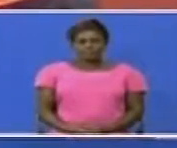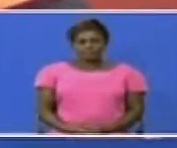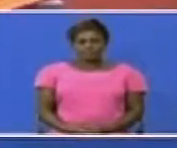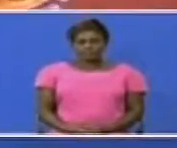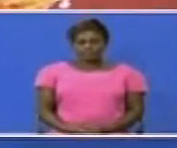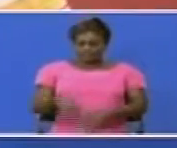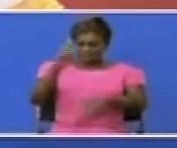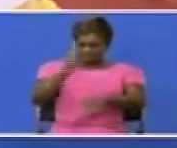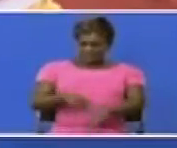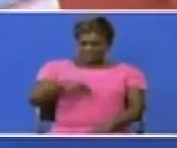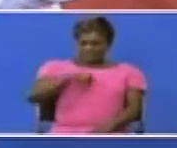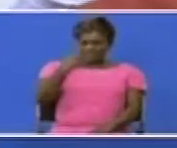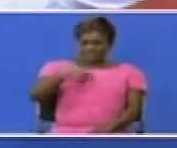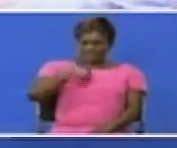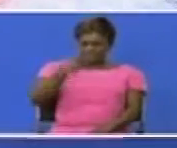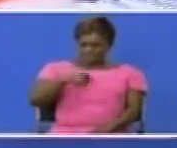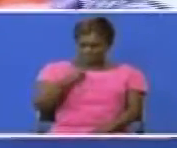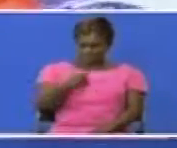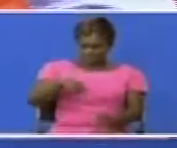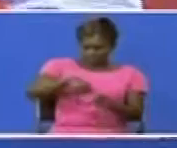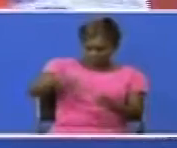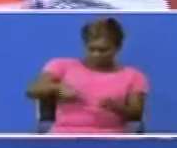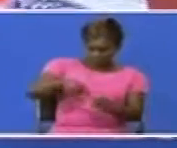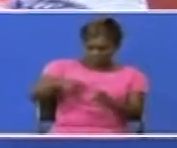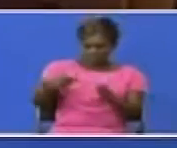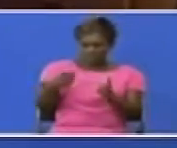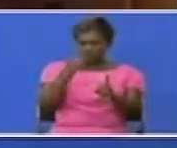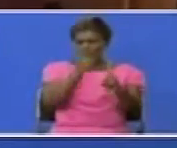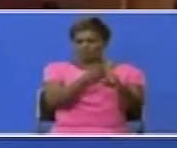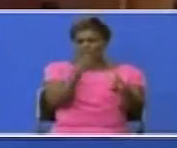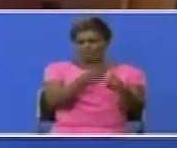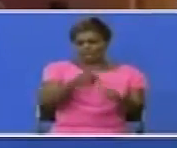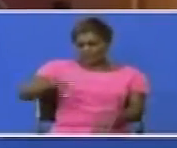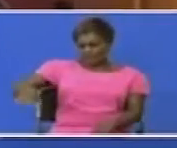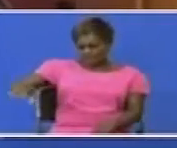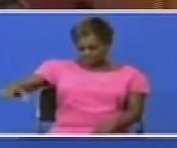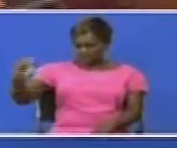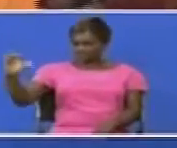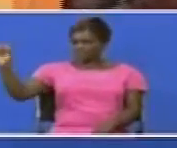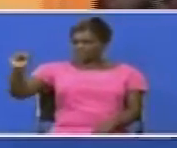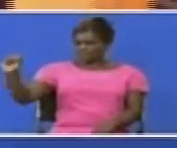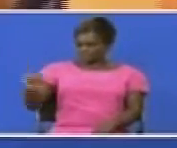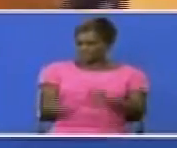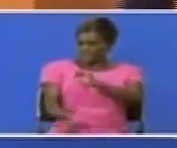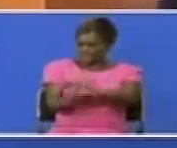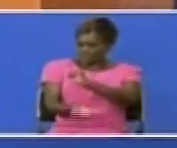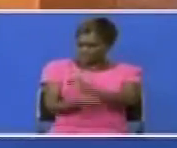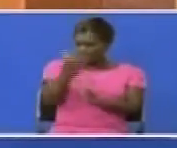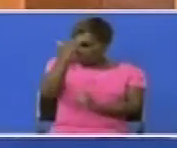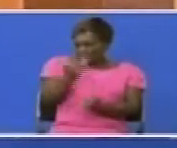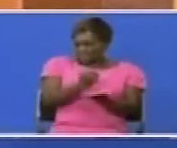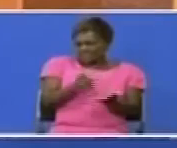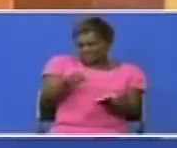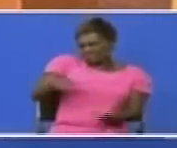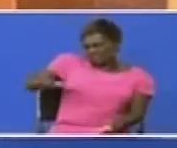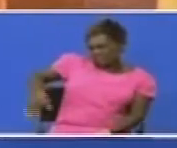It is during his visit to Best Titanium Mining Plant in Kwale County that the Cabinet Secretary for Mining, Dan Kazungu, explained why the sector has